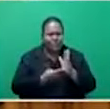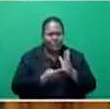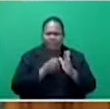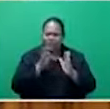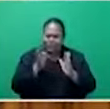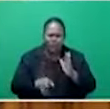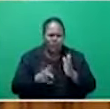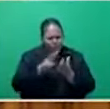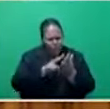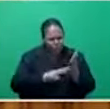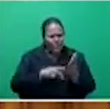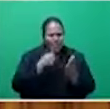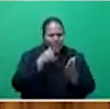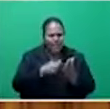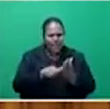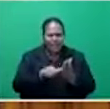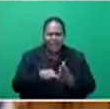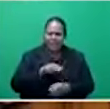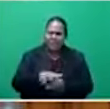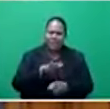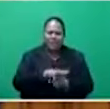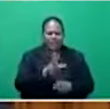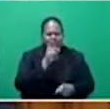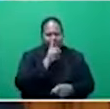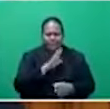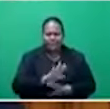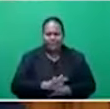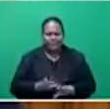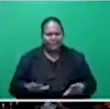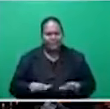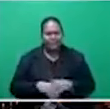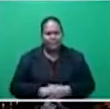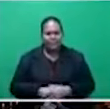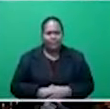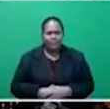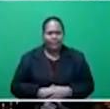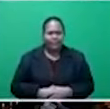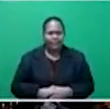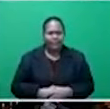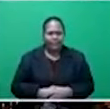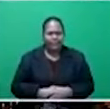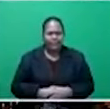people. You know, it's just